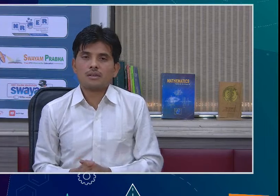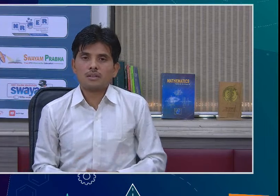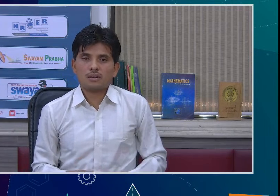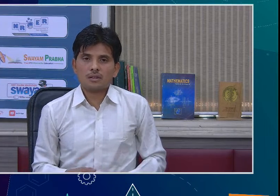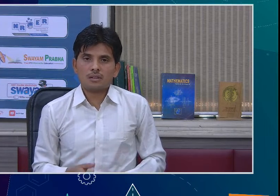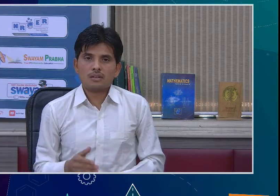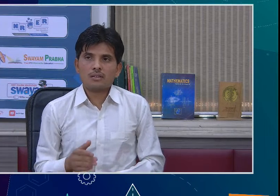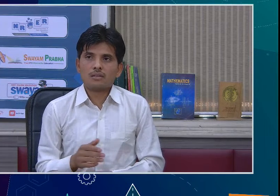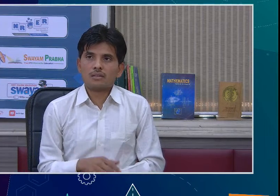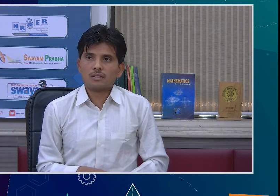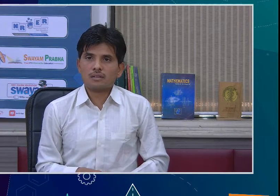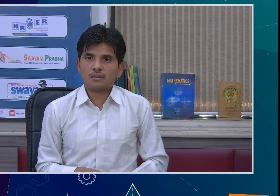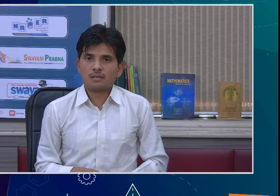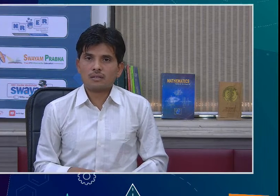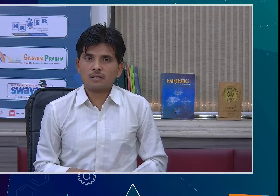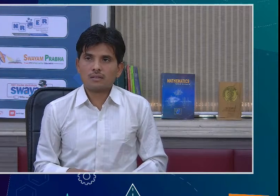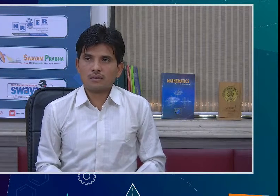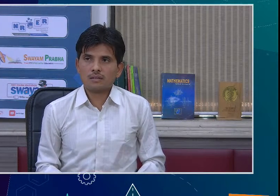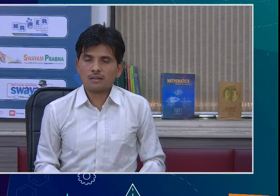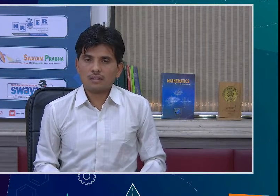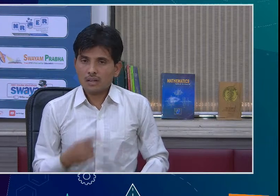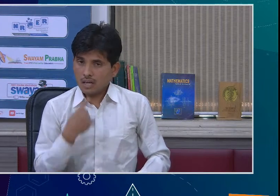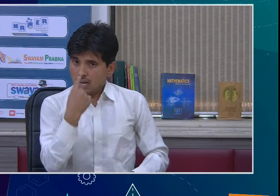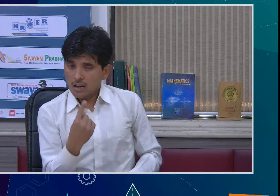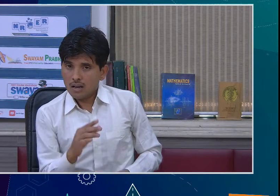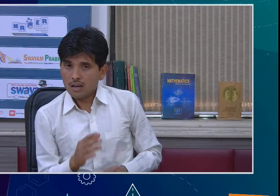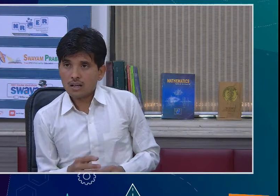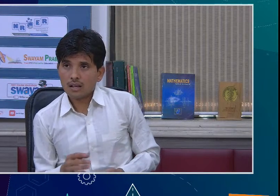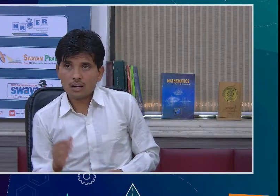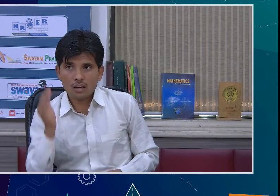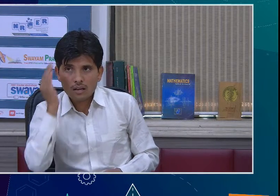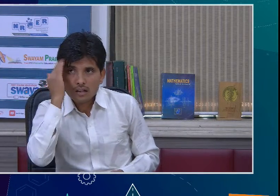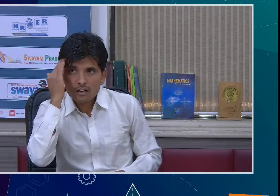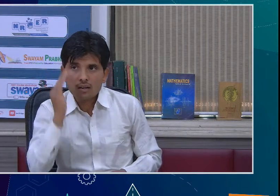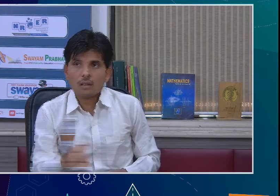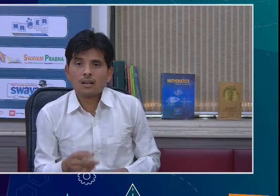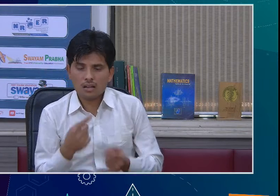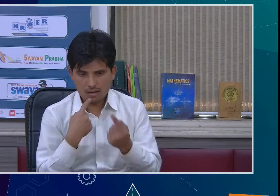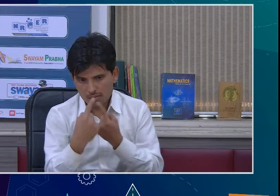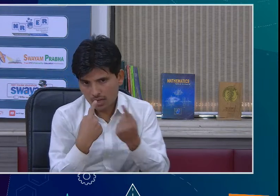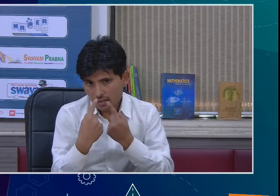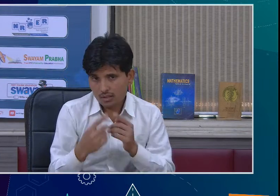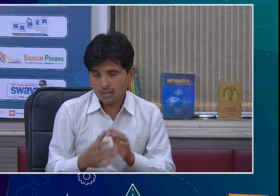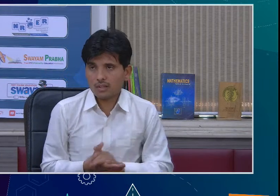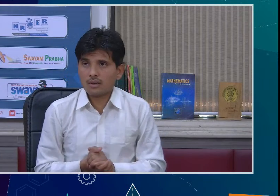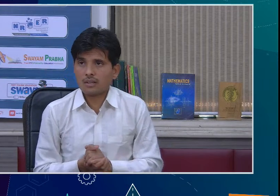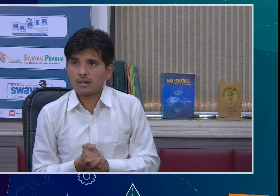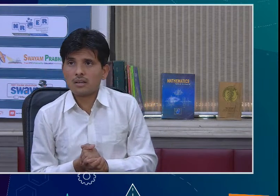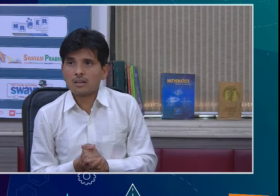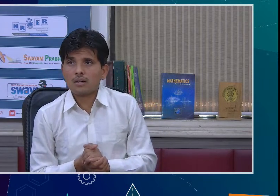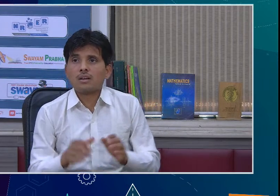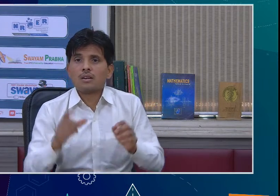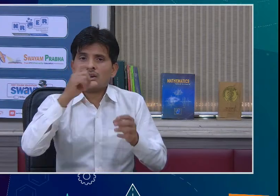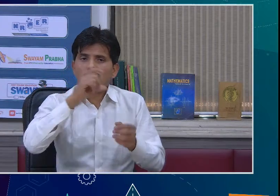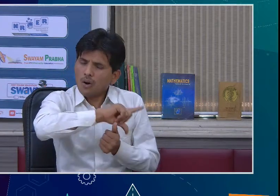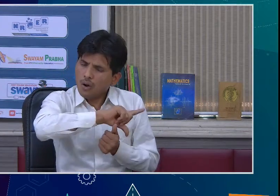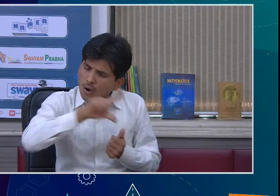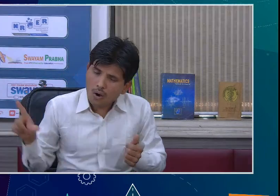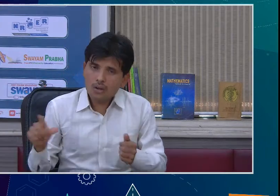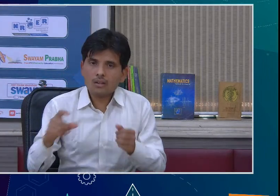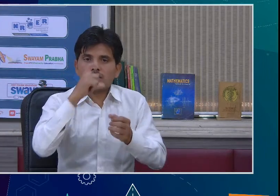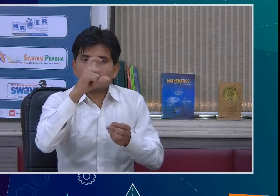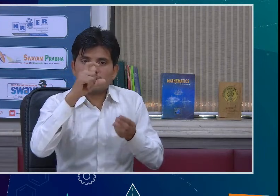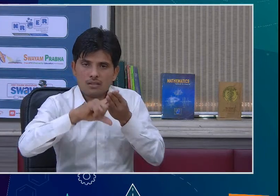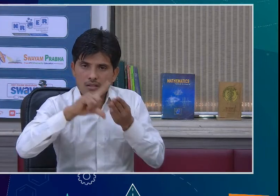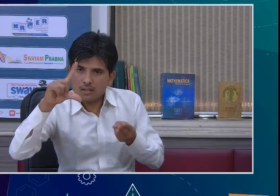Yes, sure. Now, when we talk about all the celestial bodies, how can